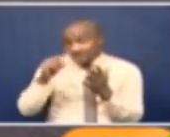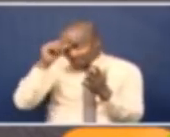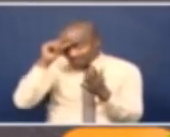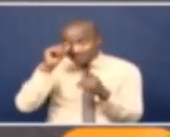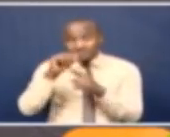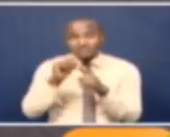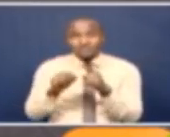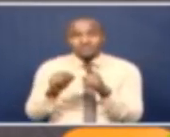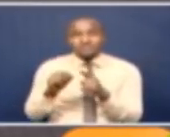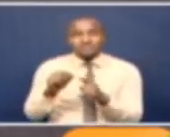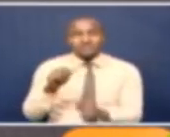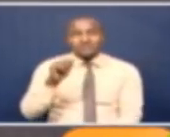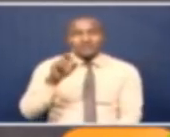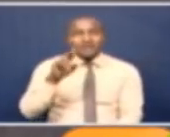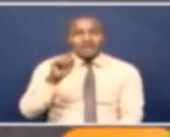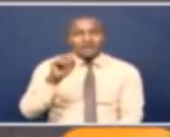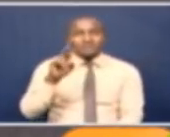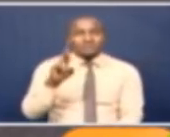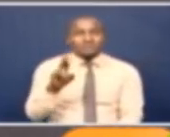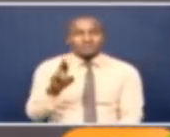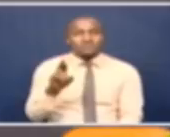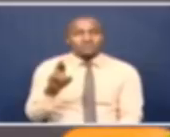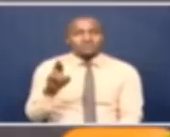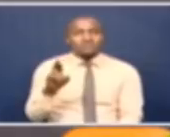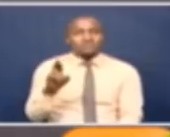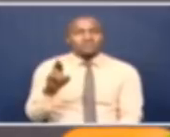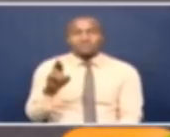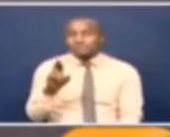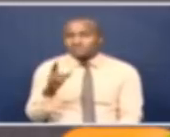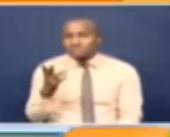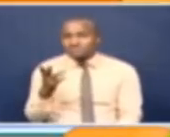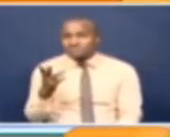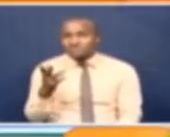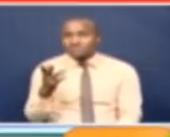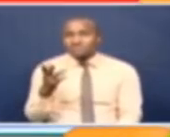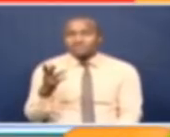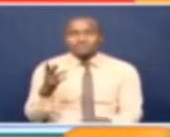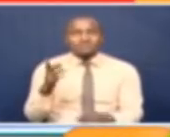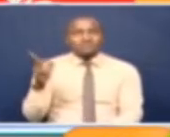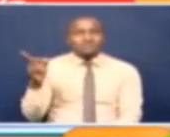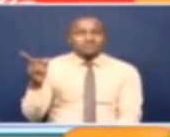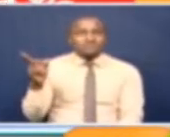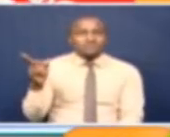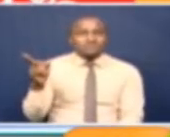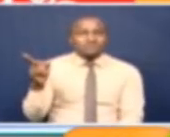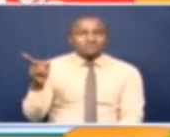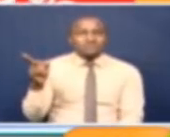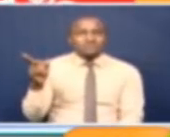Artur. Artur, ingapi? How numbers going to devi?